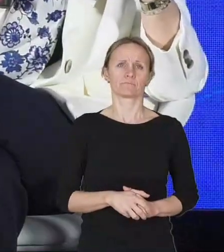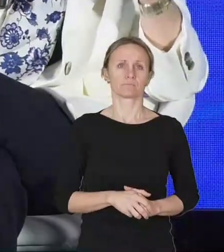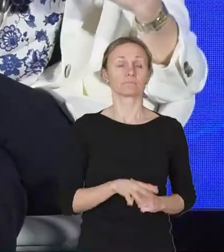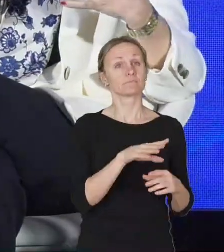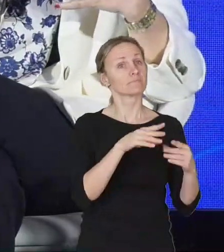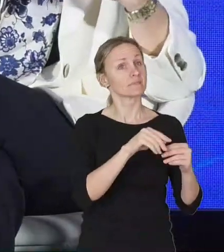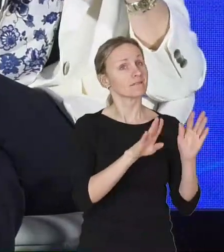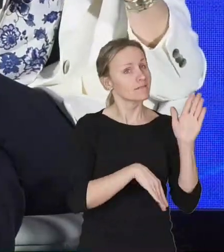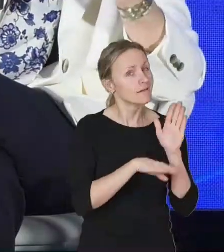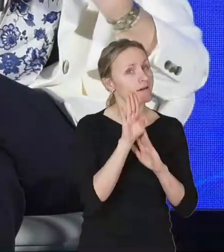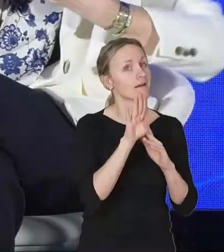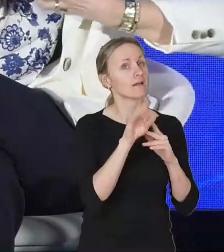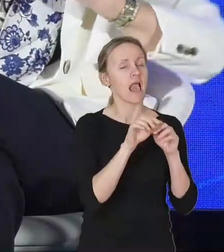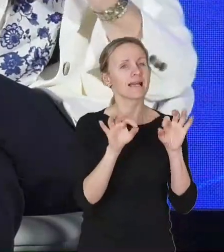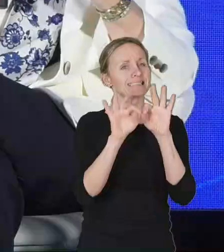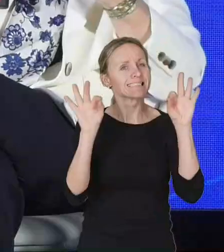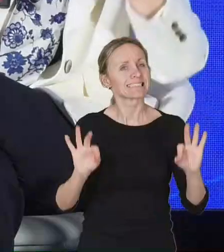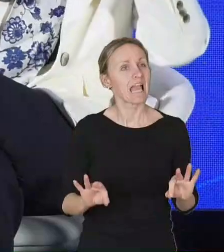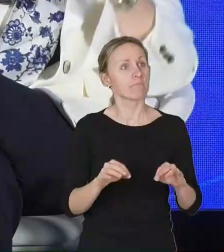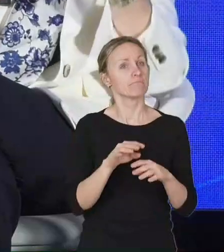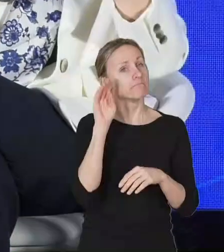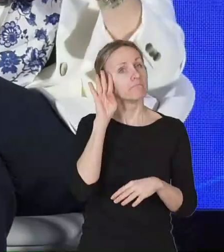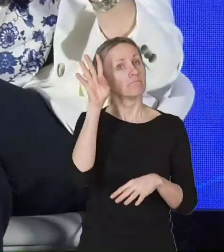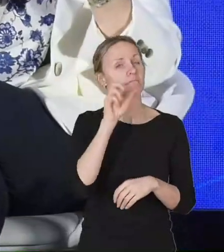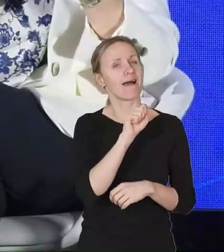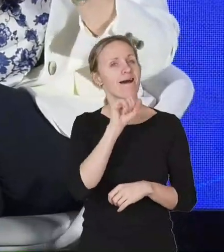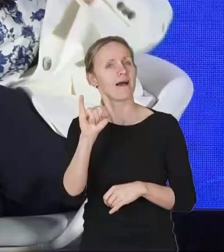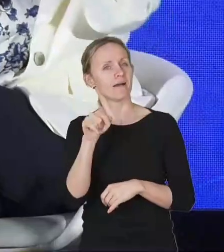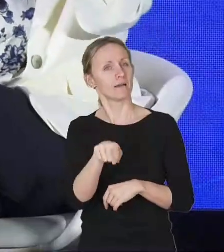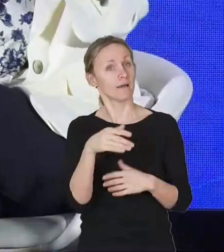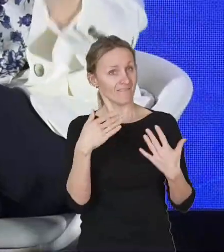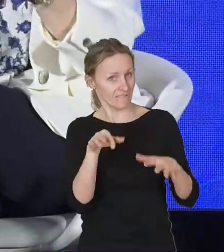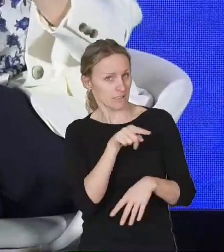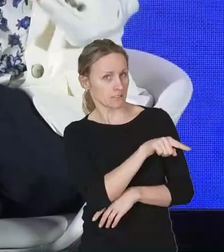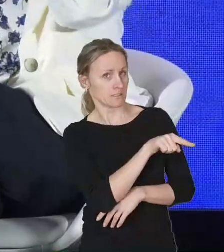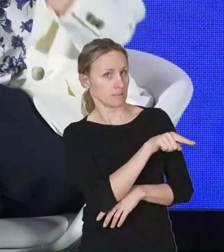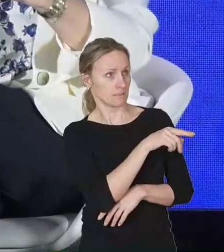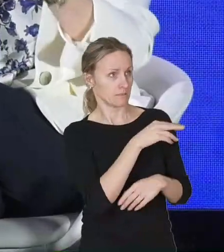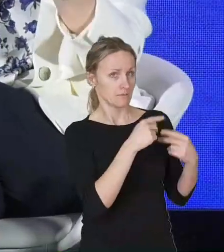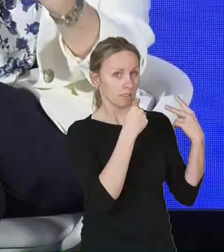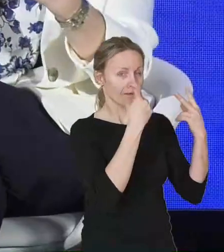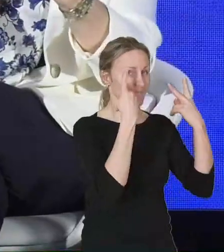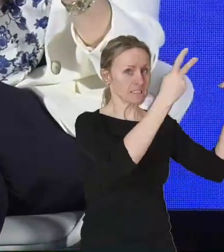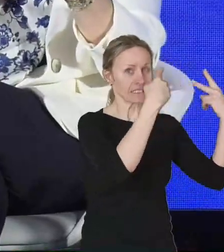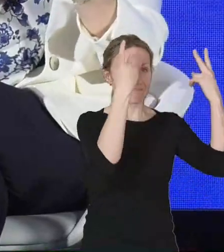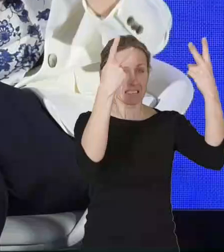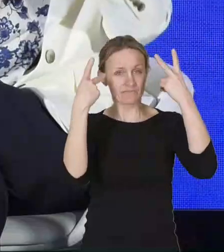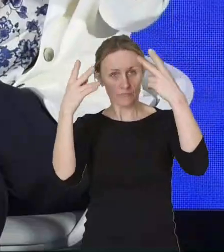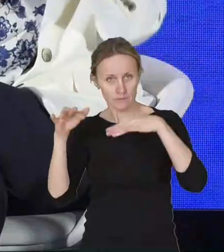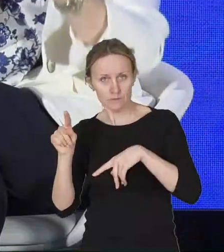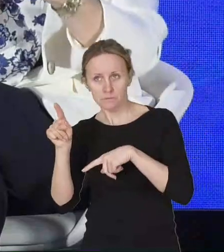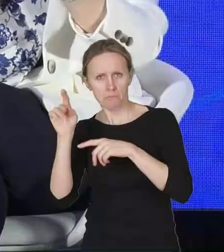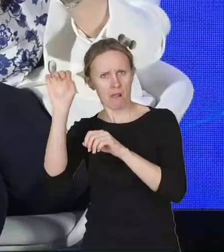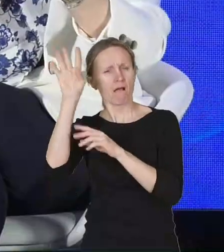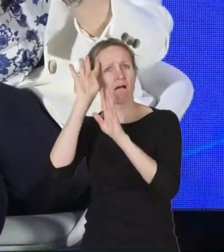less mature, much less established, just because due to the centralized nature of governance,